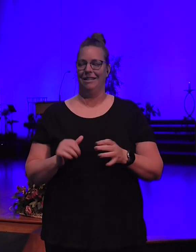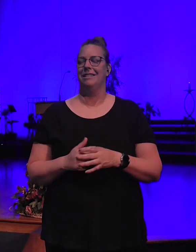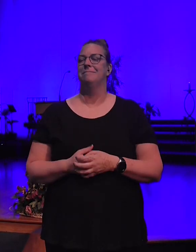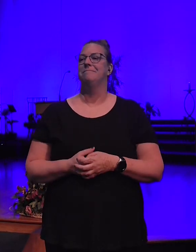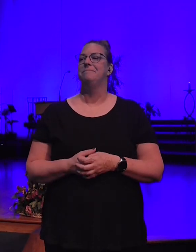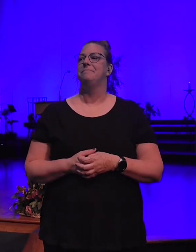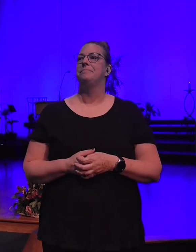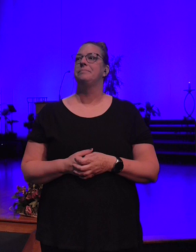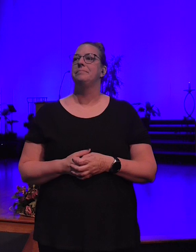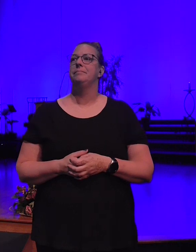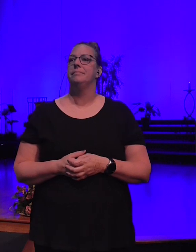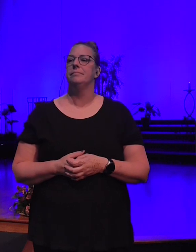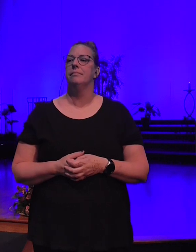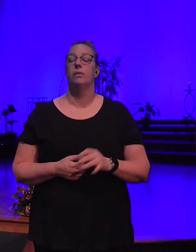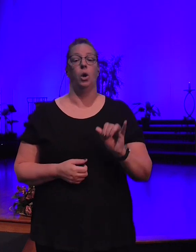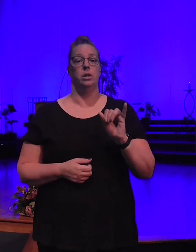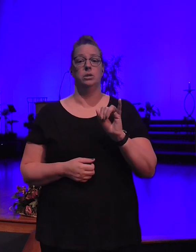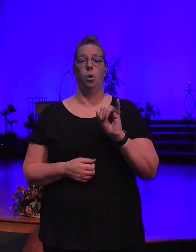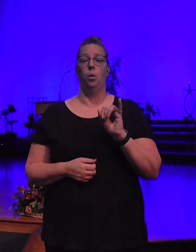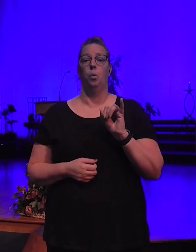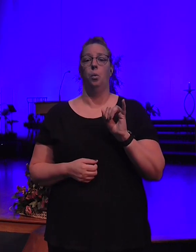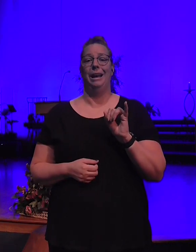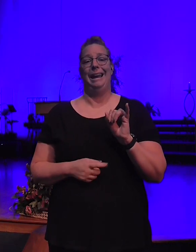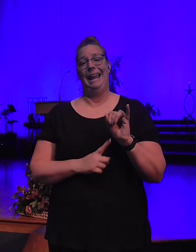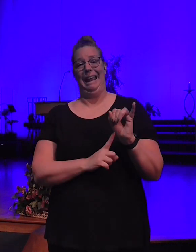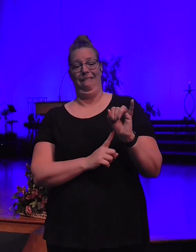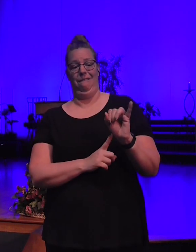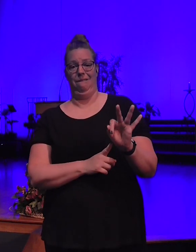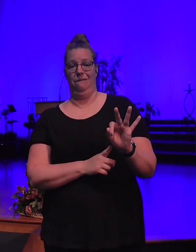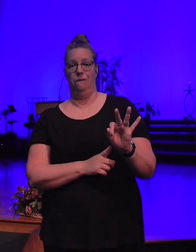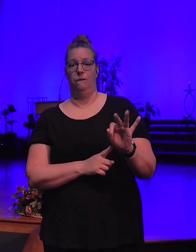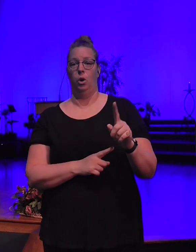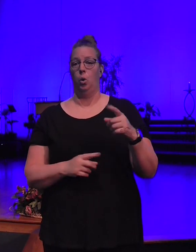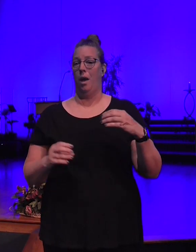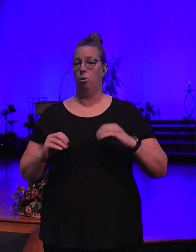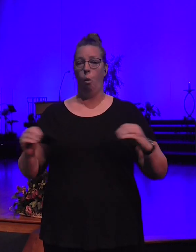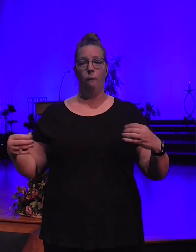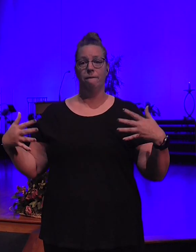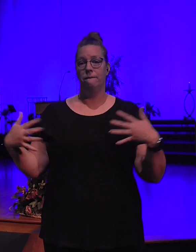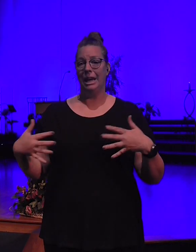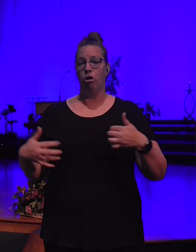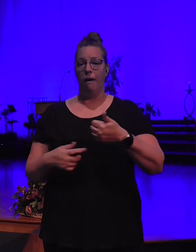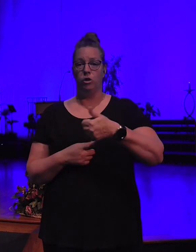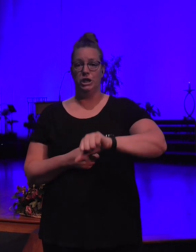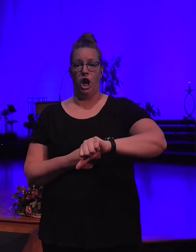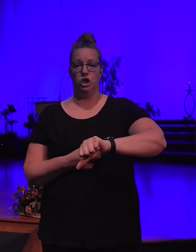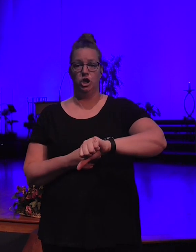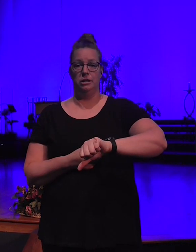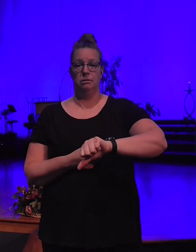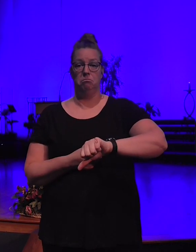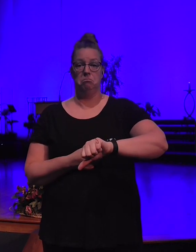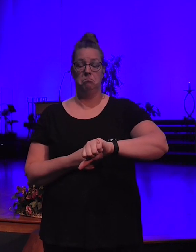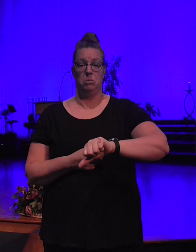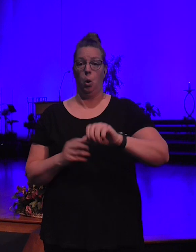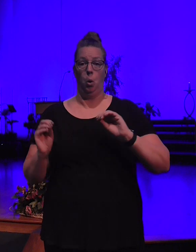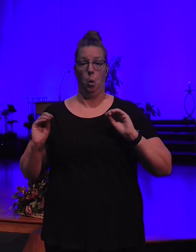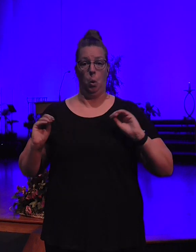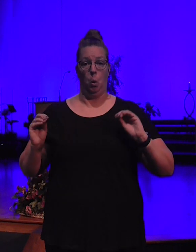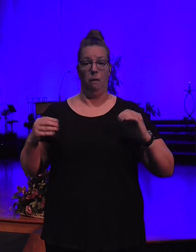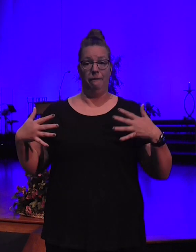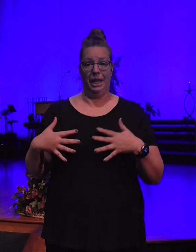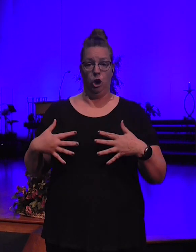what if you had no fear of rejection? What if you had